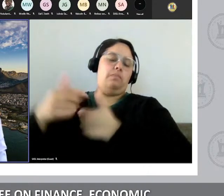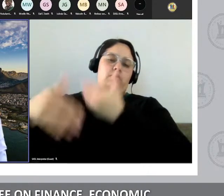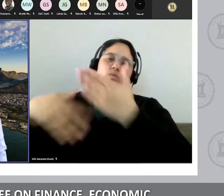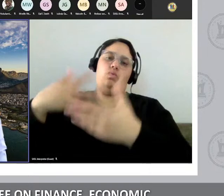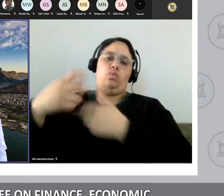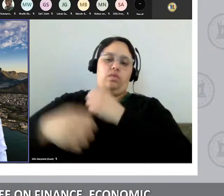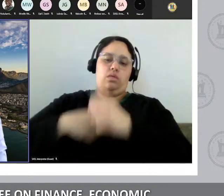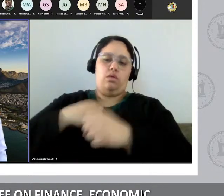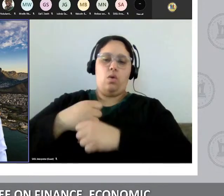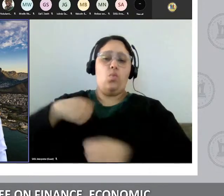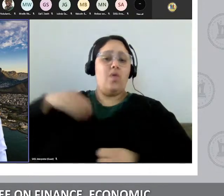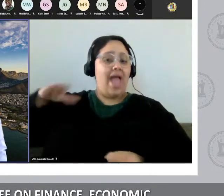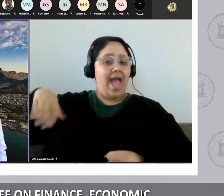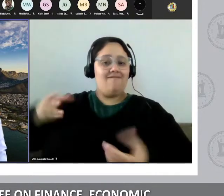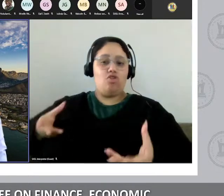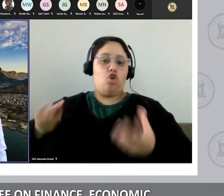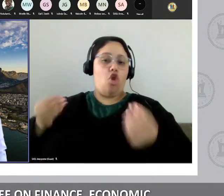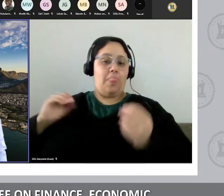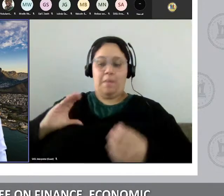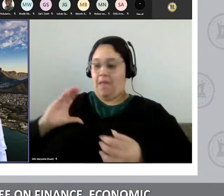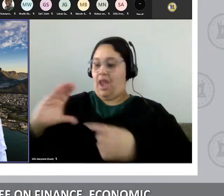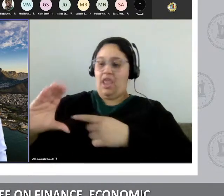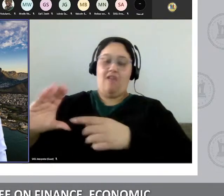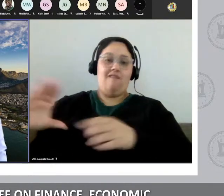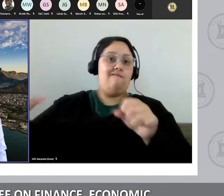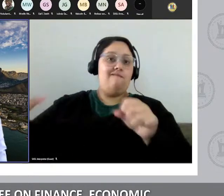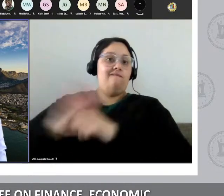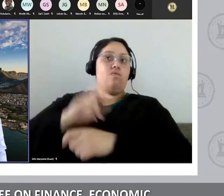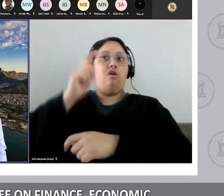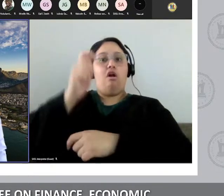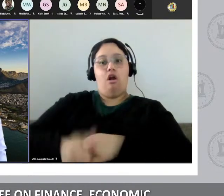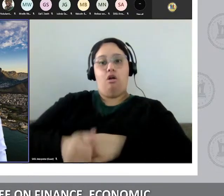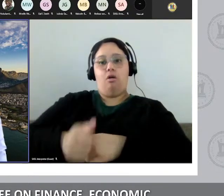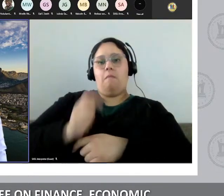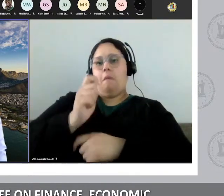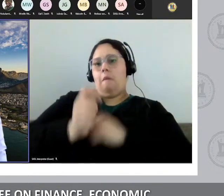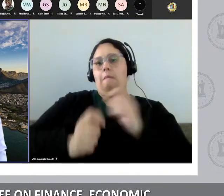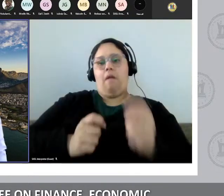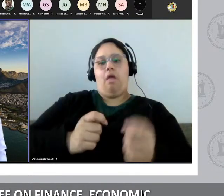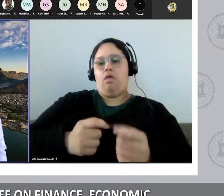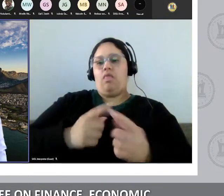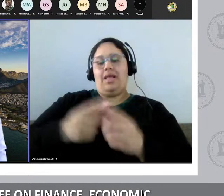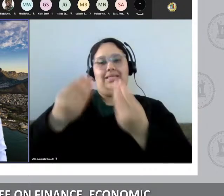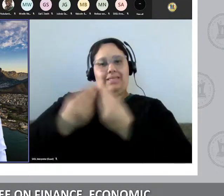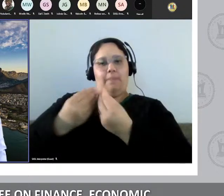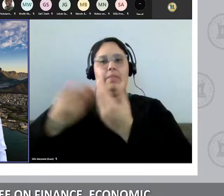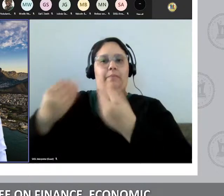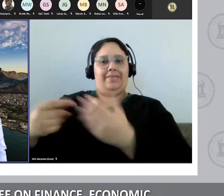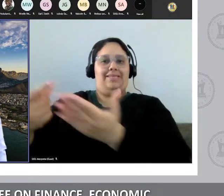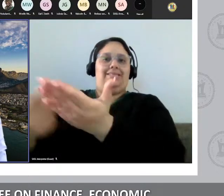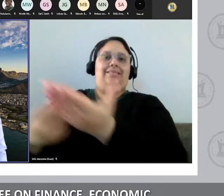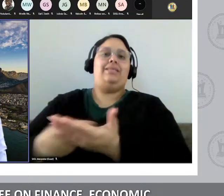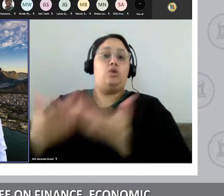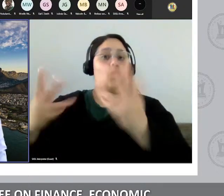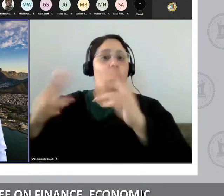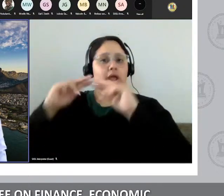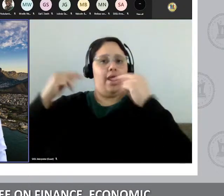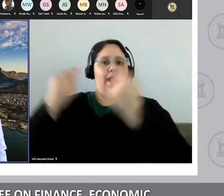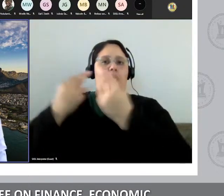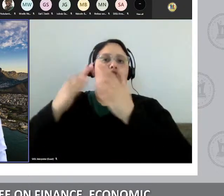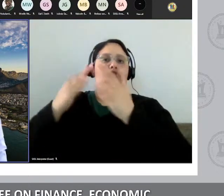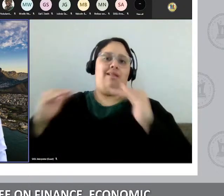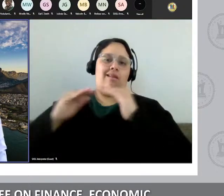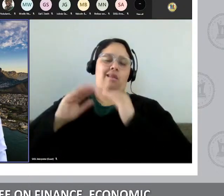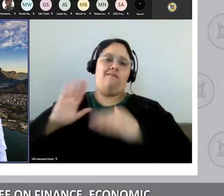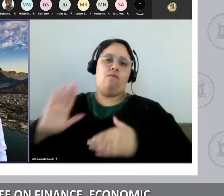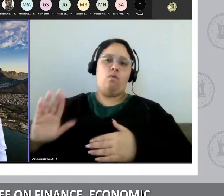have the money as a department to pay the full costs of that agreement. That is still something that is being discussed at national level as